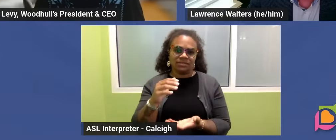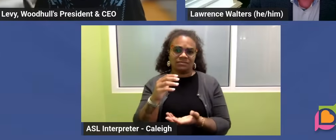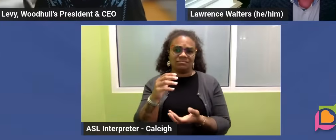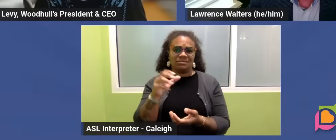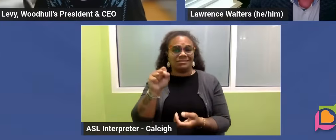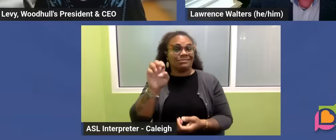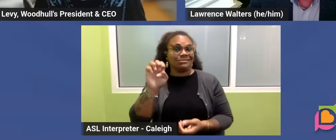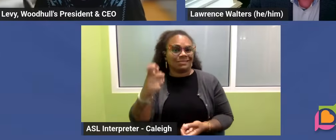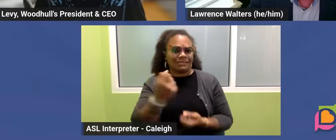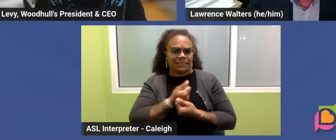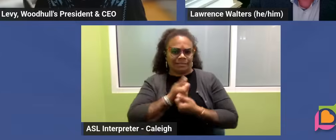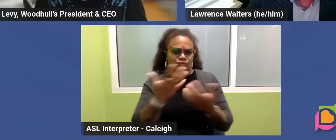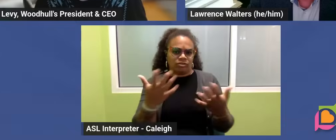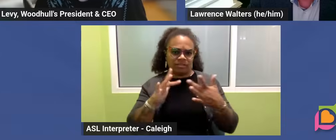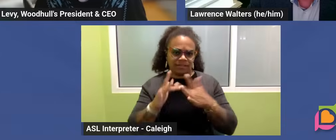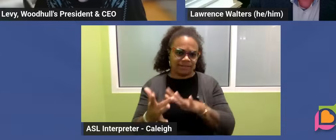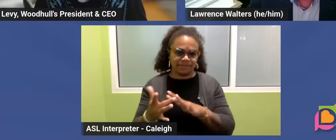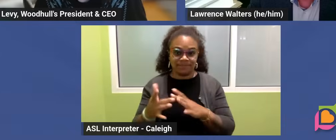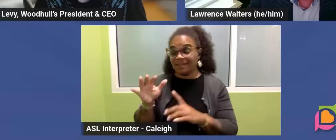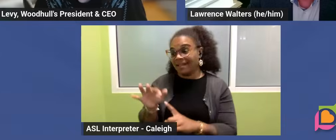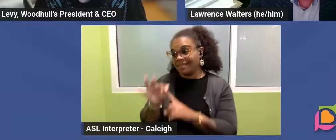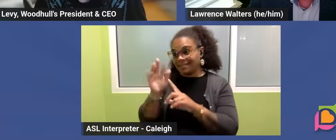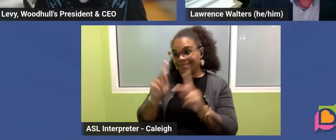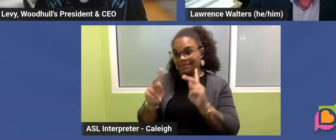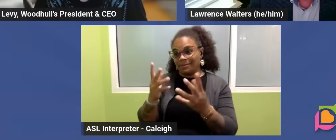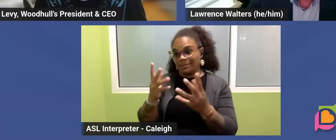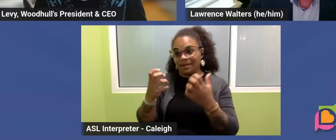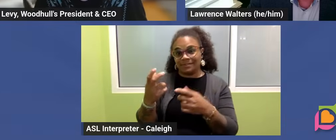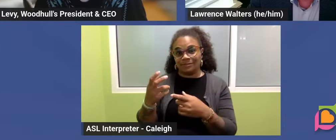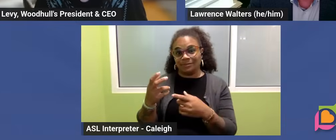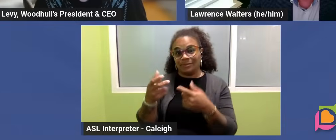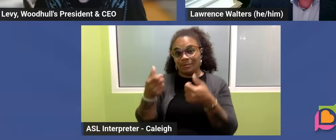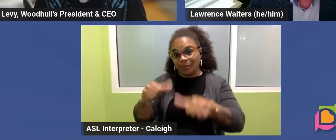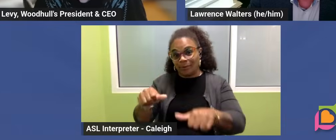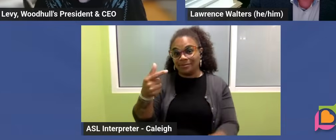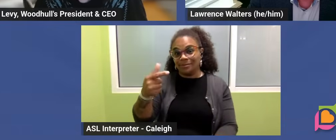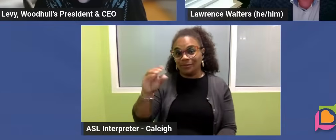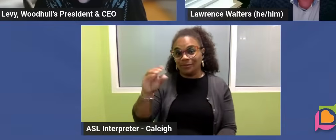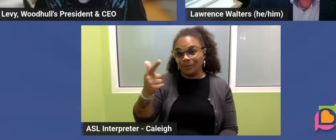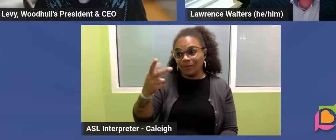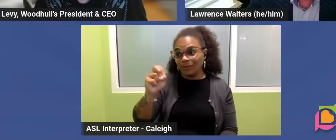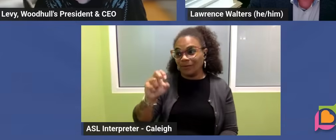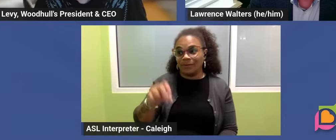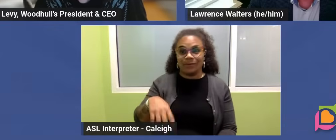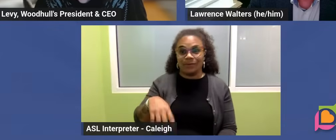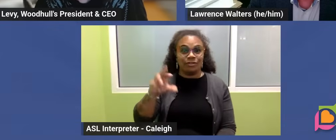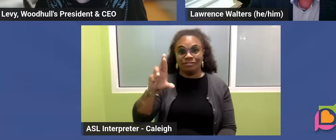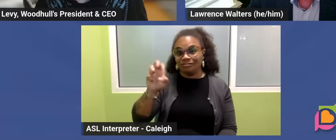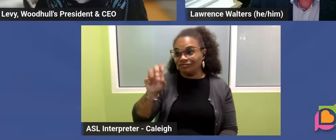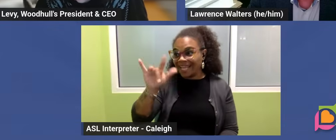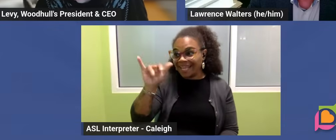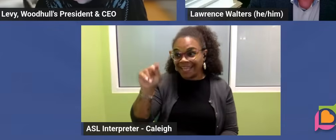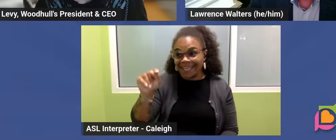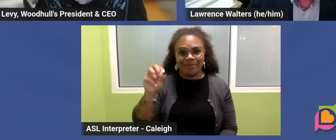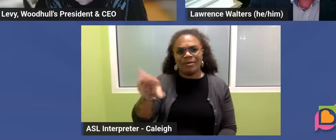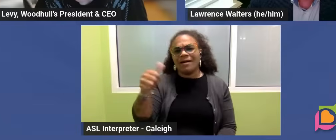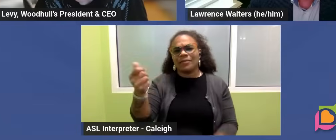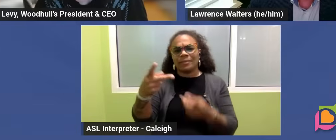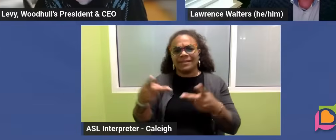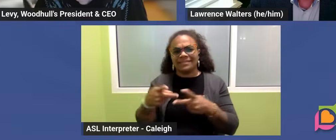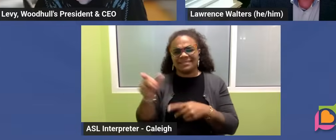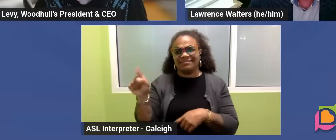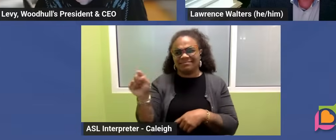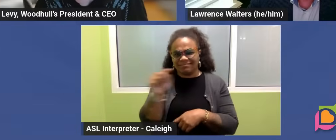Unless, of course, people want to go to Google or Reddit or all the places where porn exists, but it's